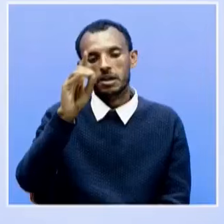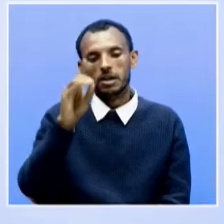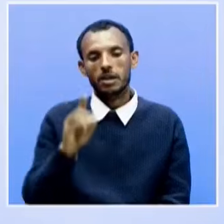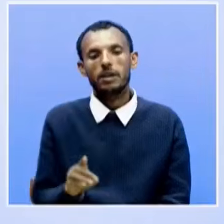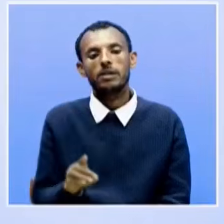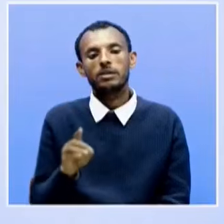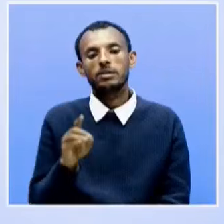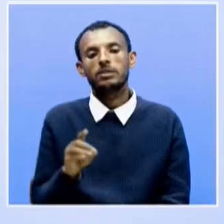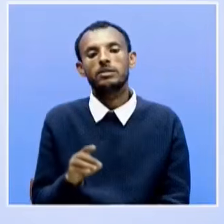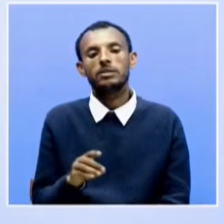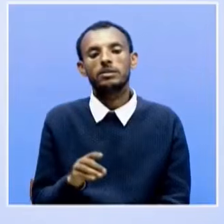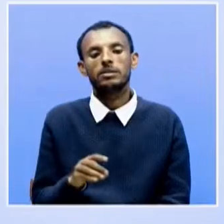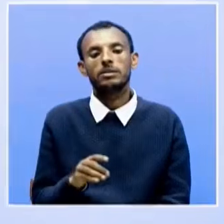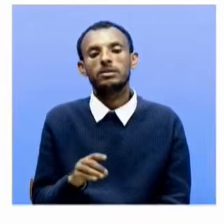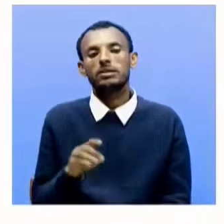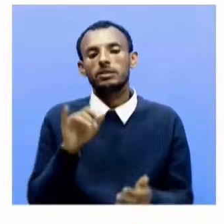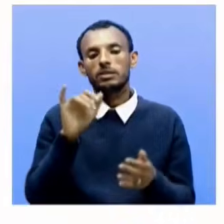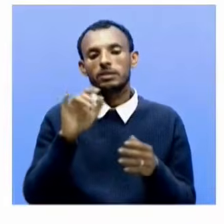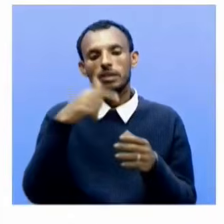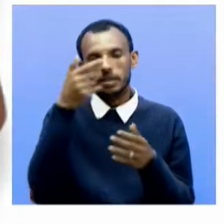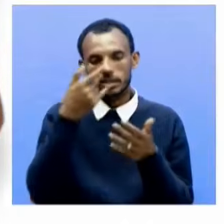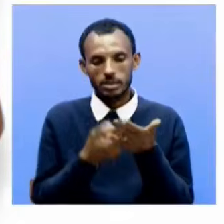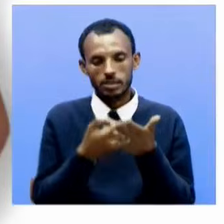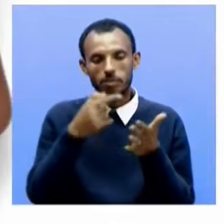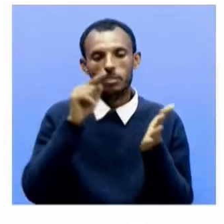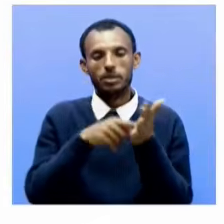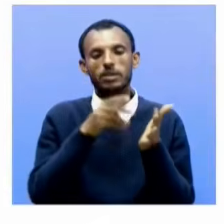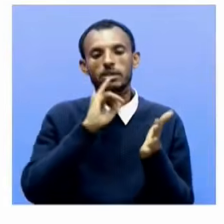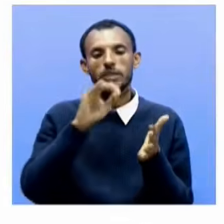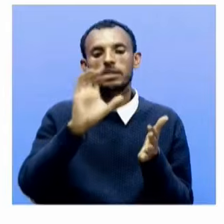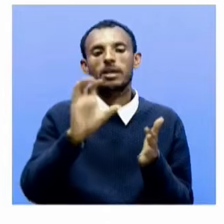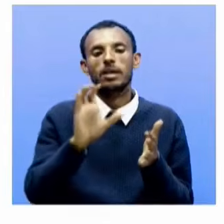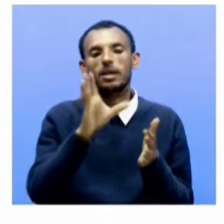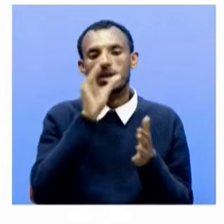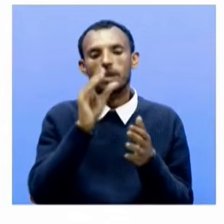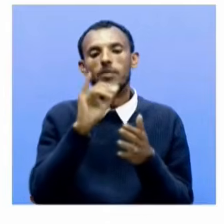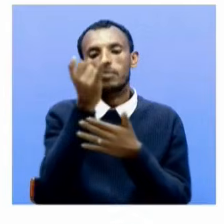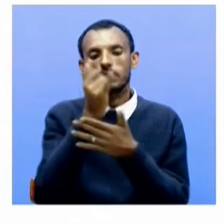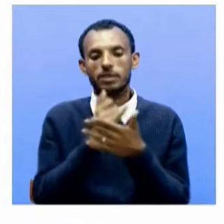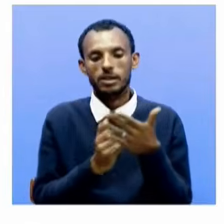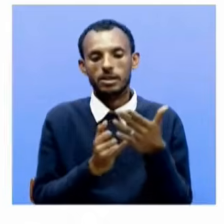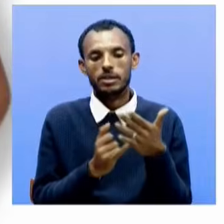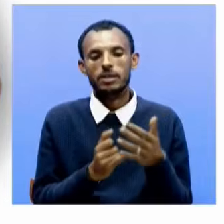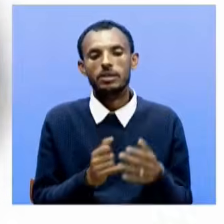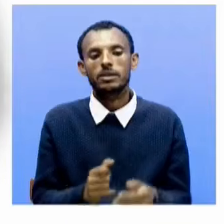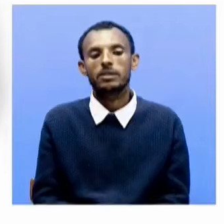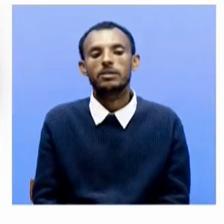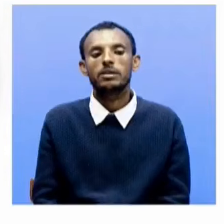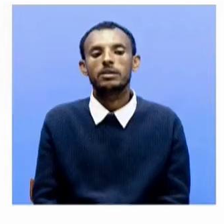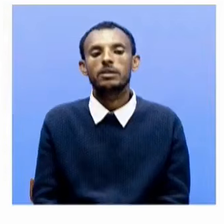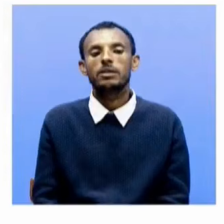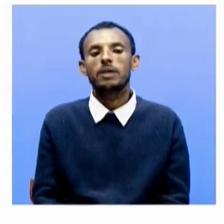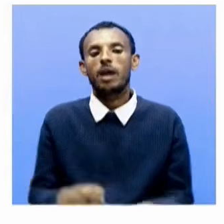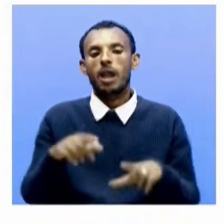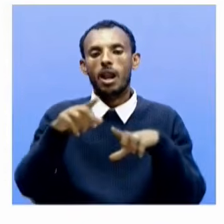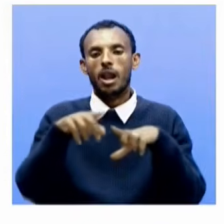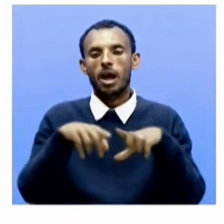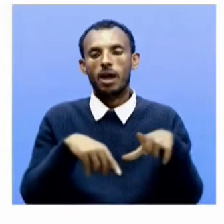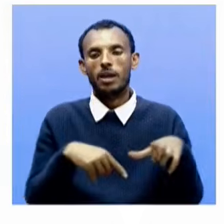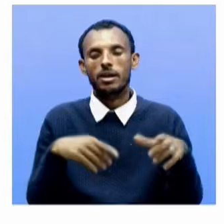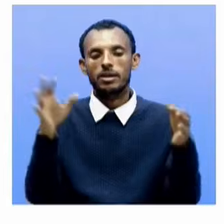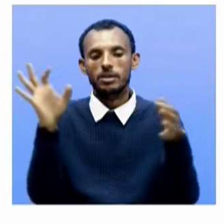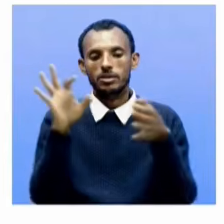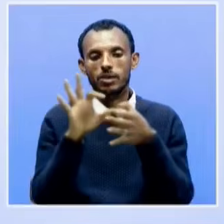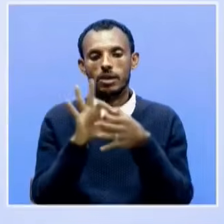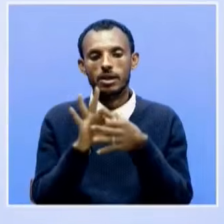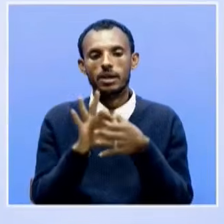given here. Say this point is C, and construct a line segment joining A